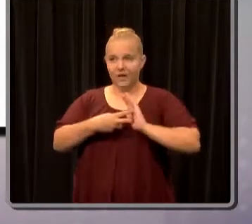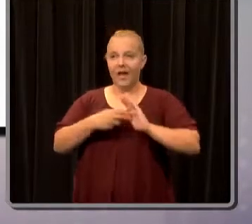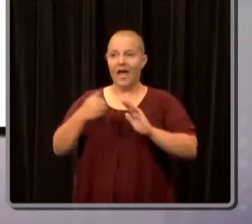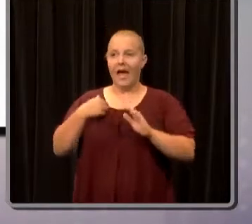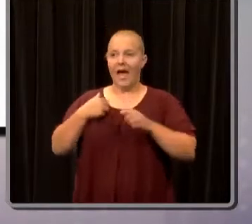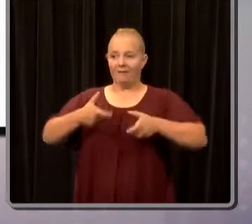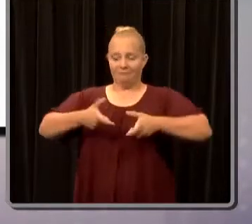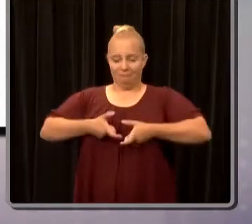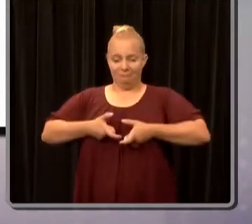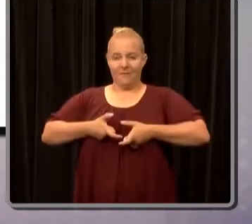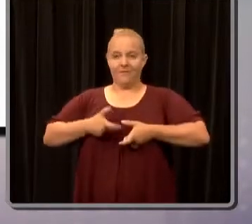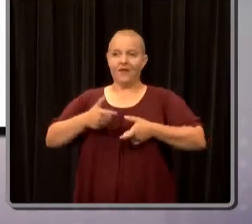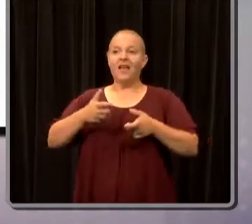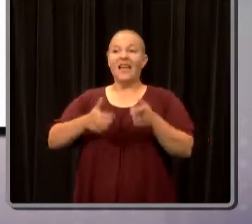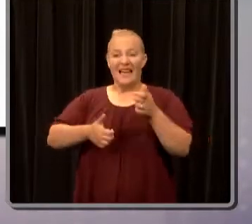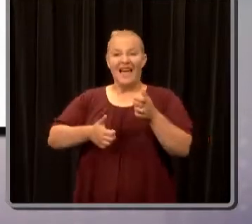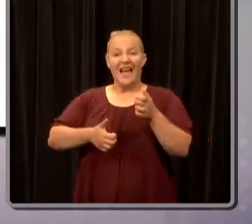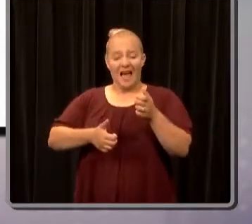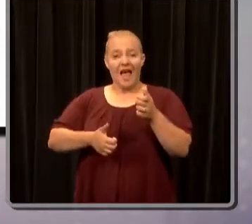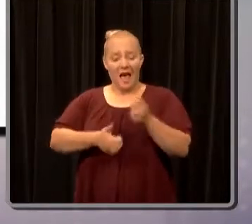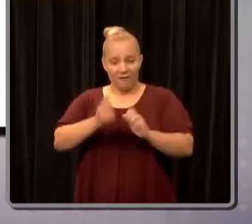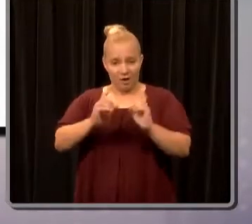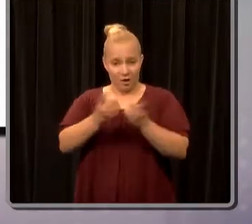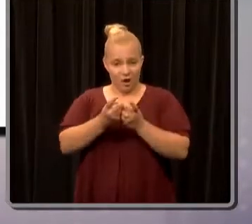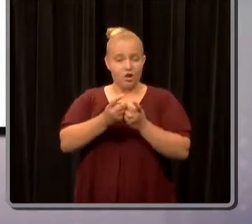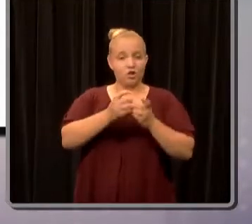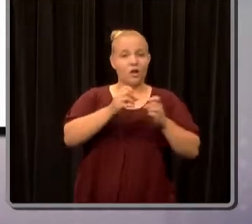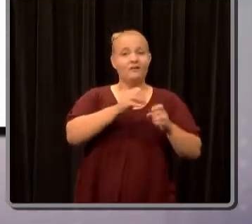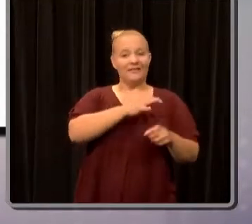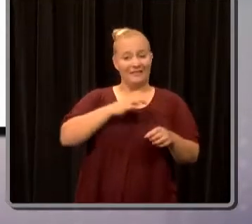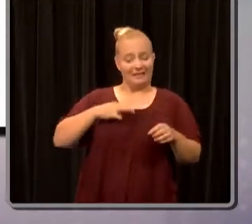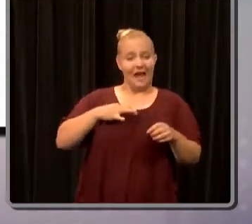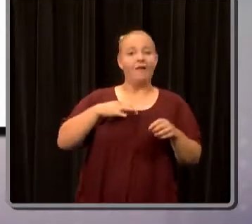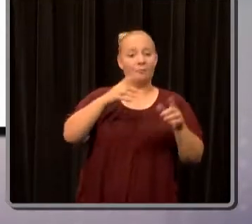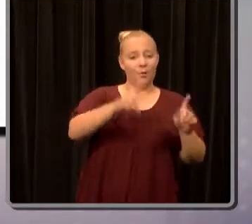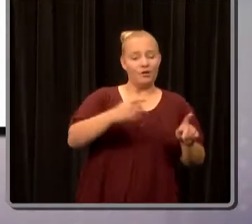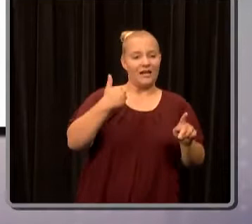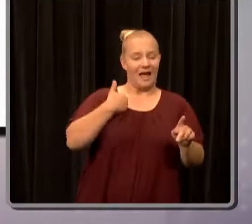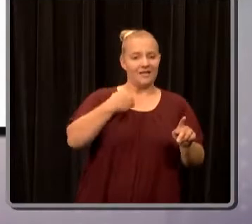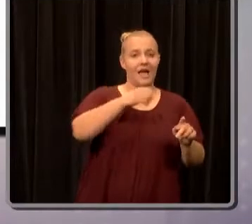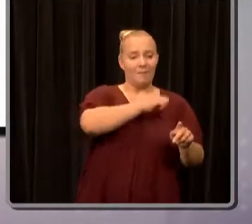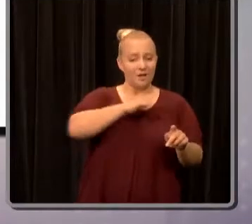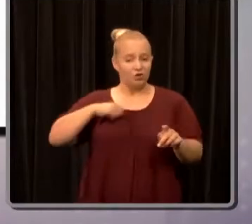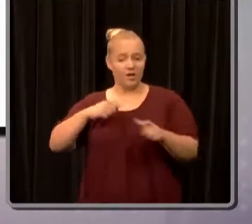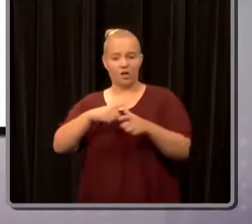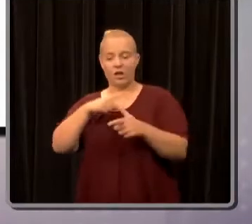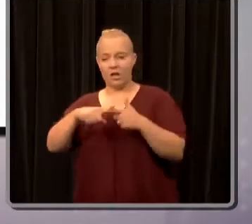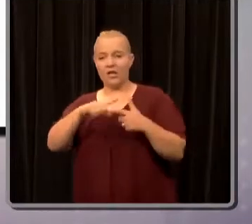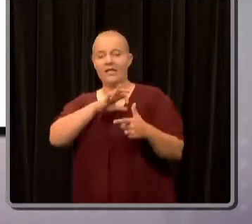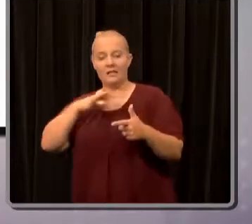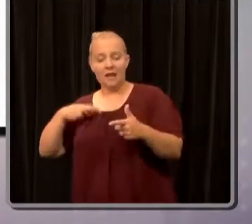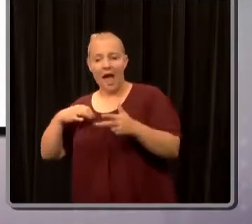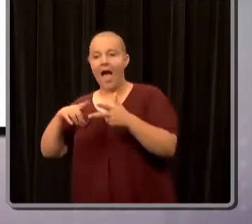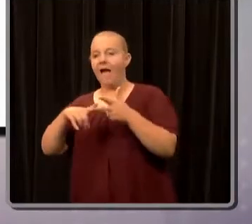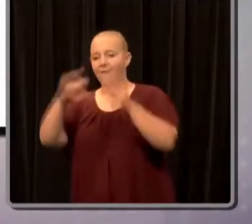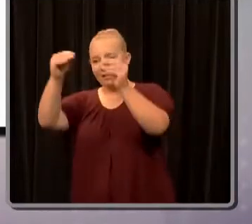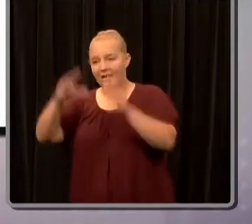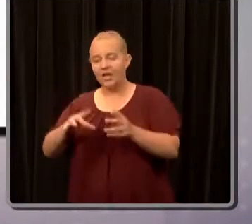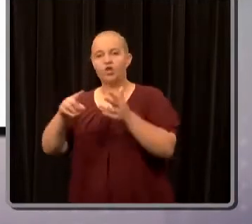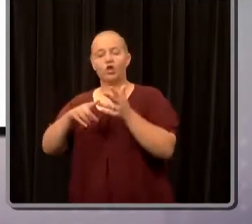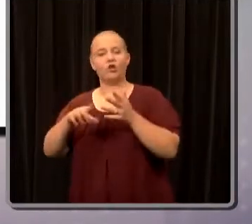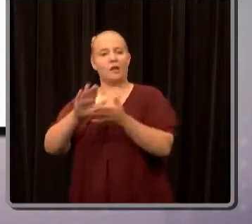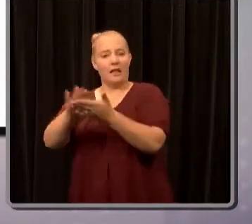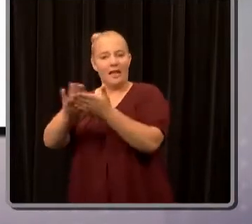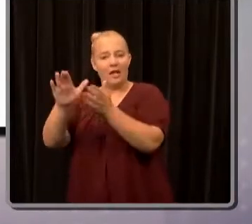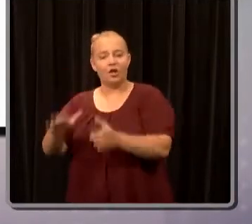badge that's issued to every district employee. So administrators, teachers, classified staff, secretaries, custodians,